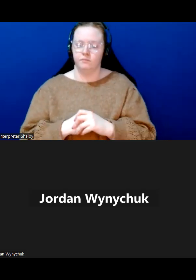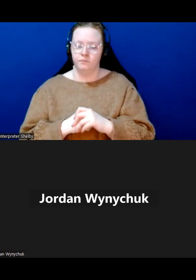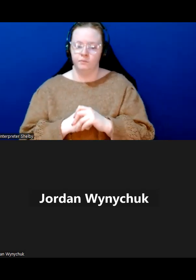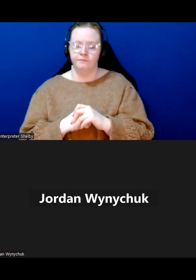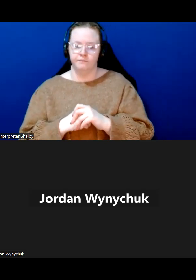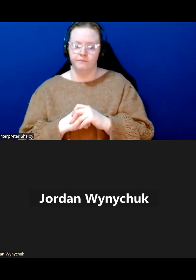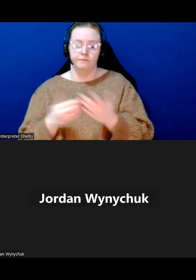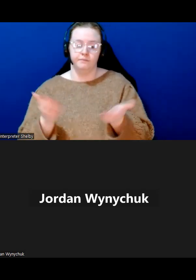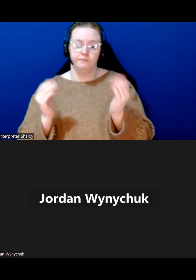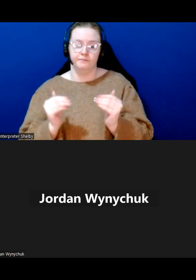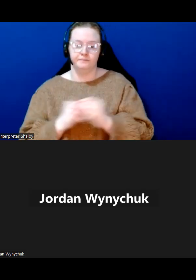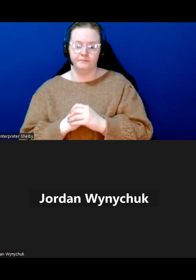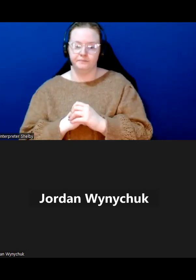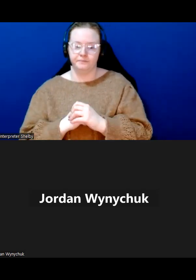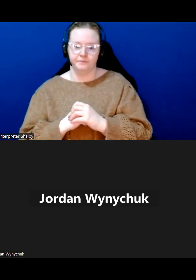Next slide.